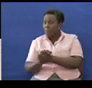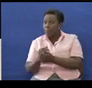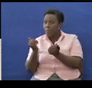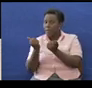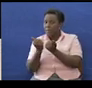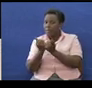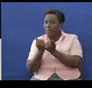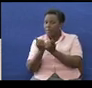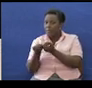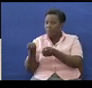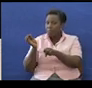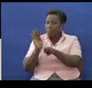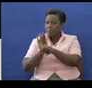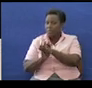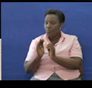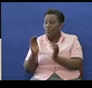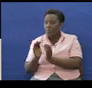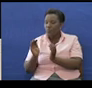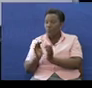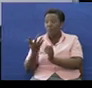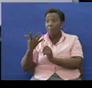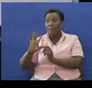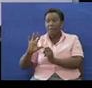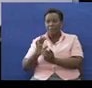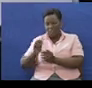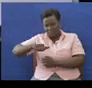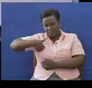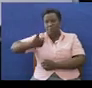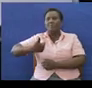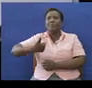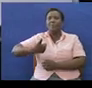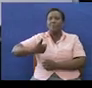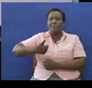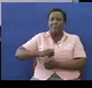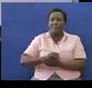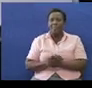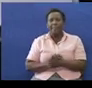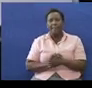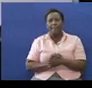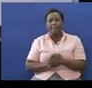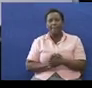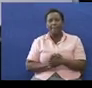develop storage organs. Storage organs.